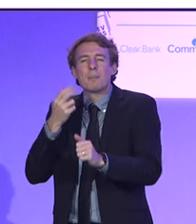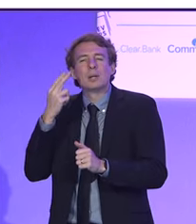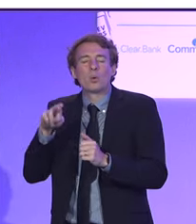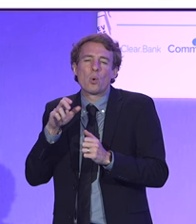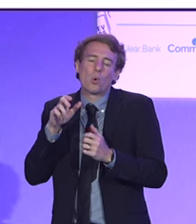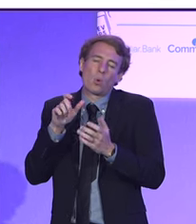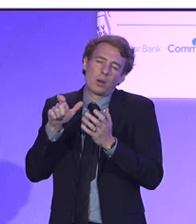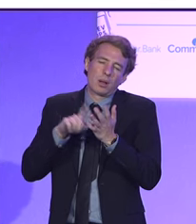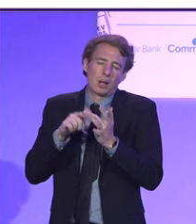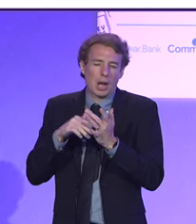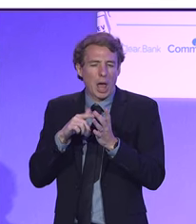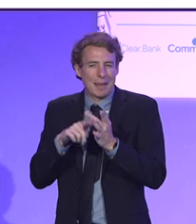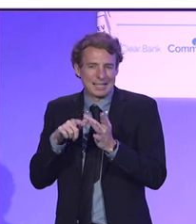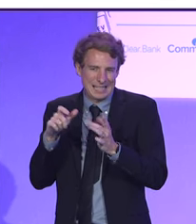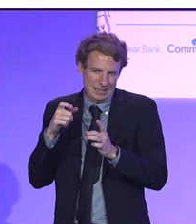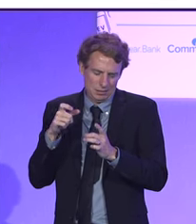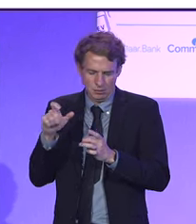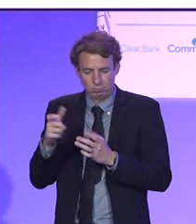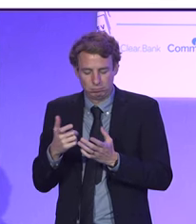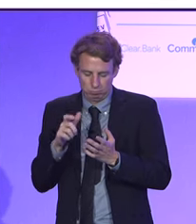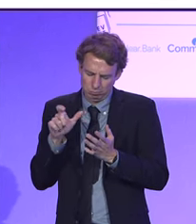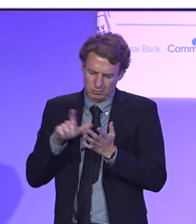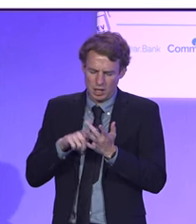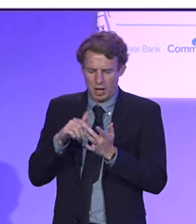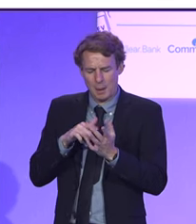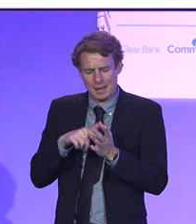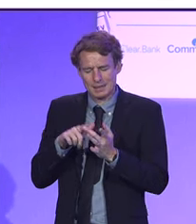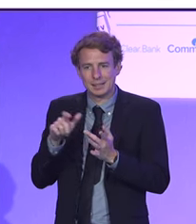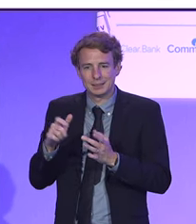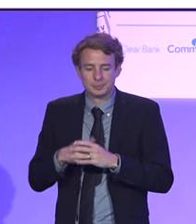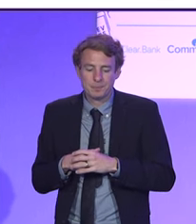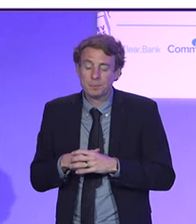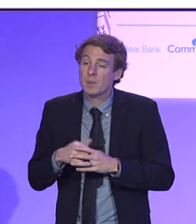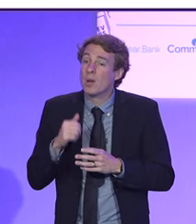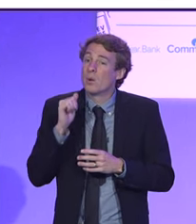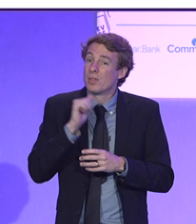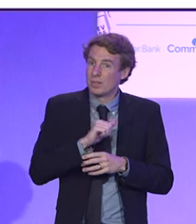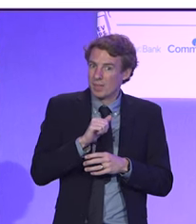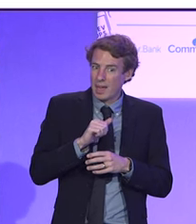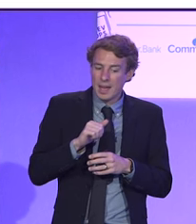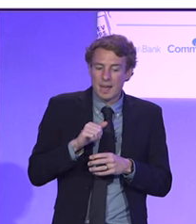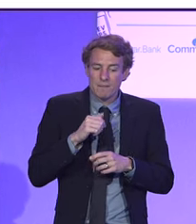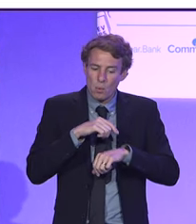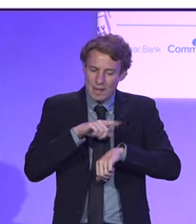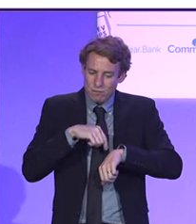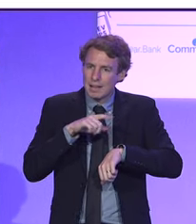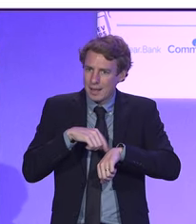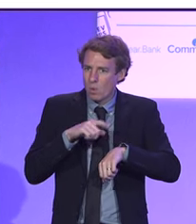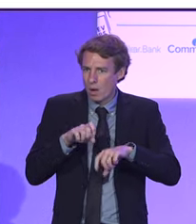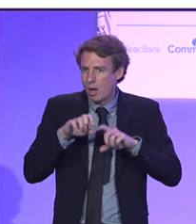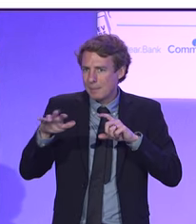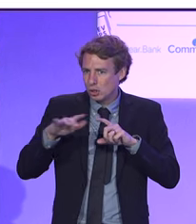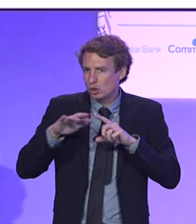it basically scores the CO2 emissions output per CPU hour of these data